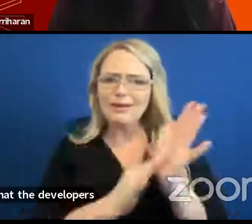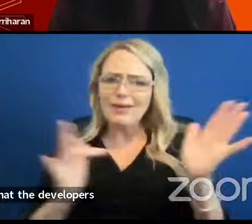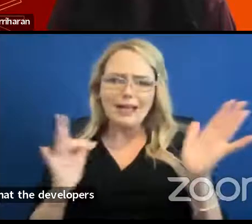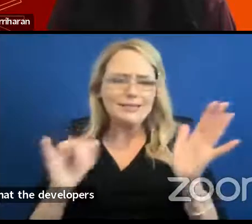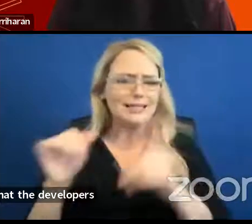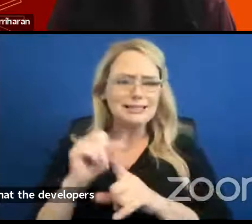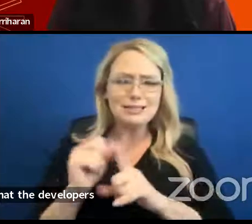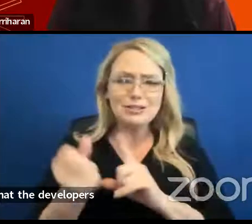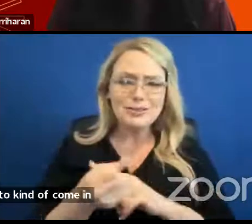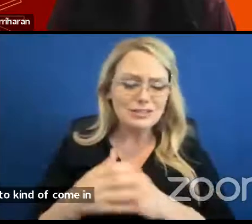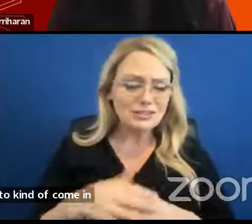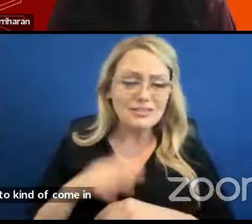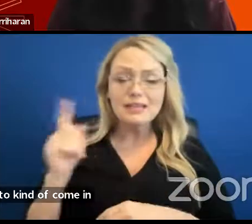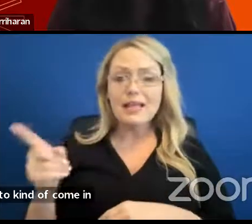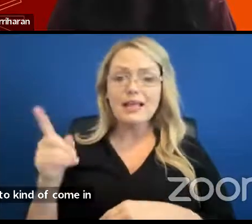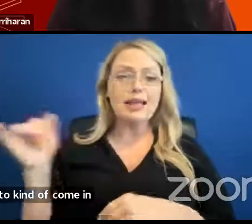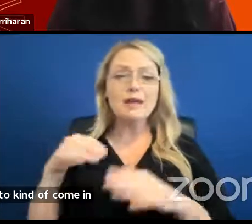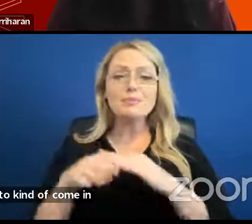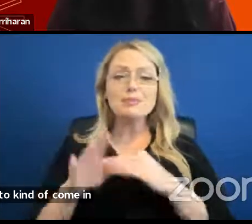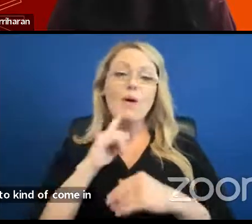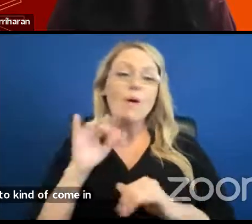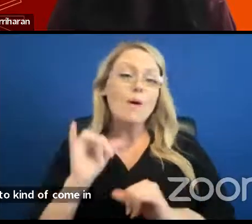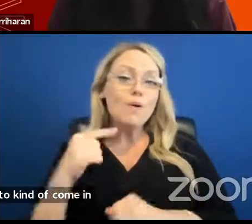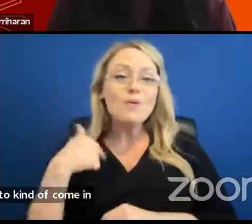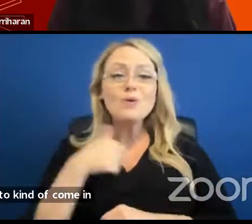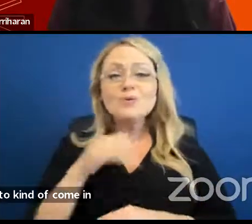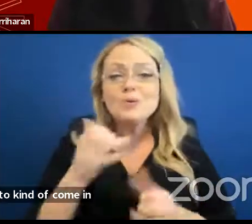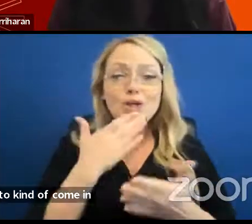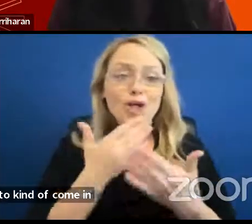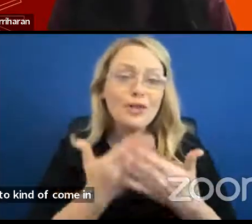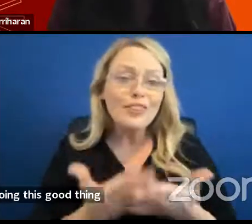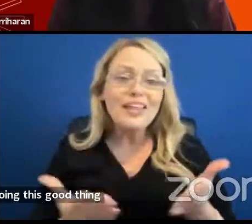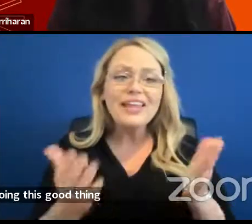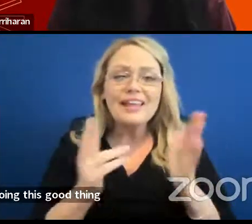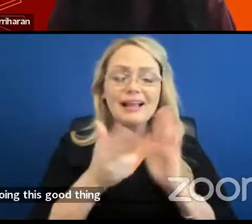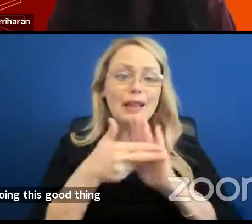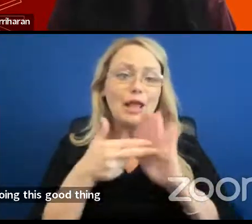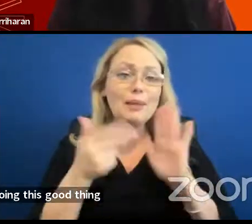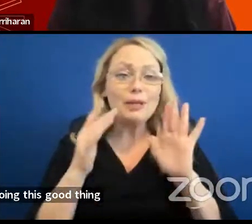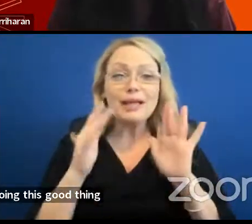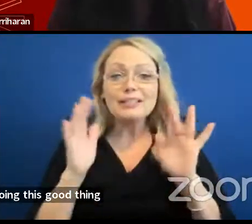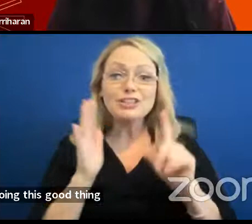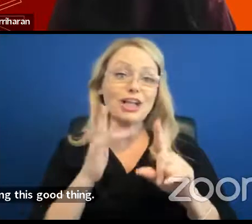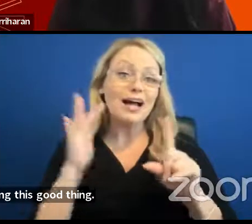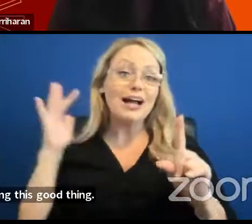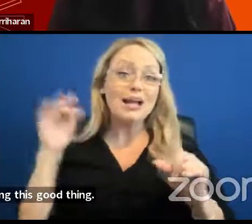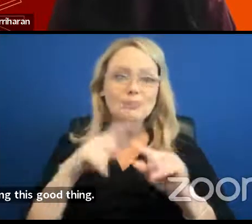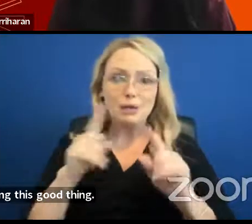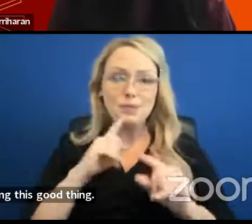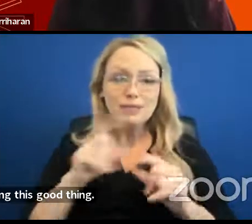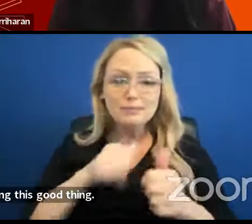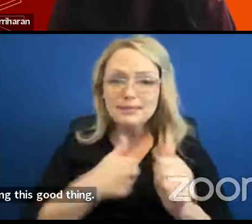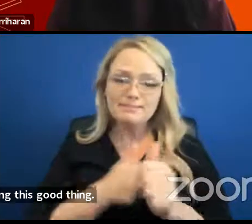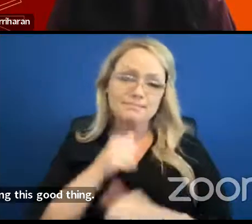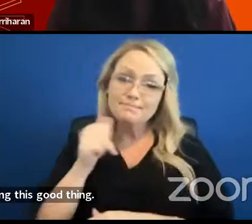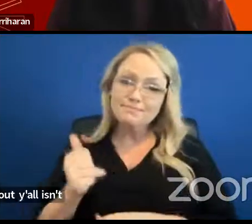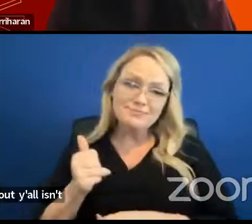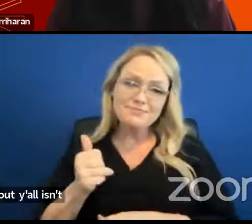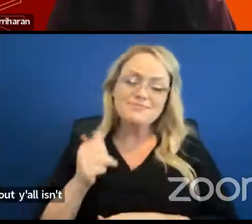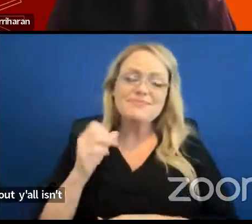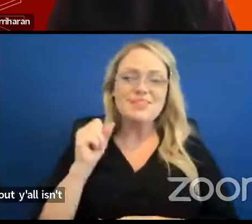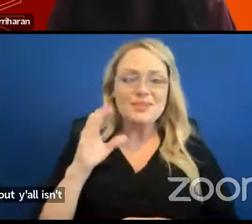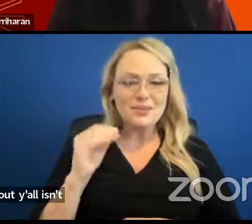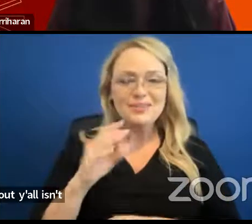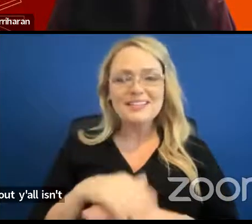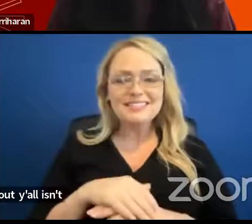and be we're doing this good thing. So we got to figure this out, y'all. Isn't that what you guys are doing after this? You're going to talk